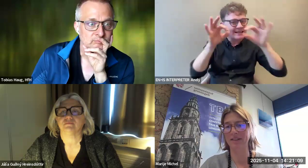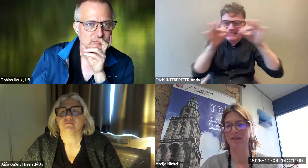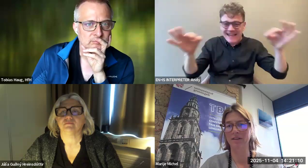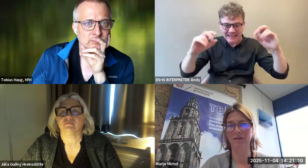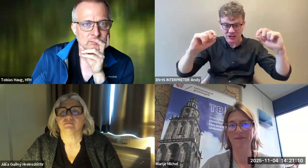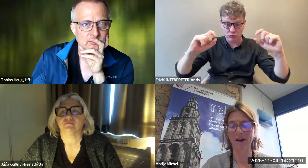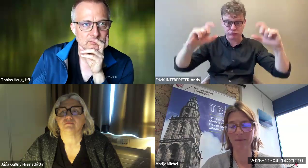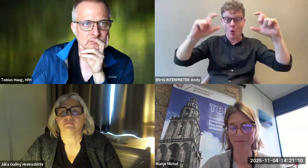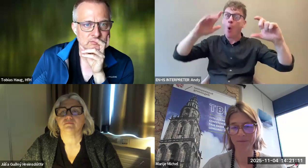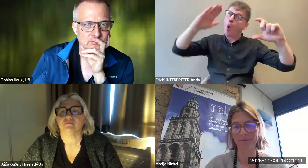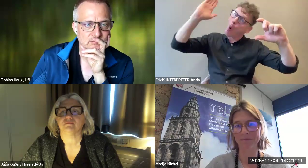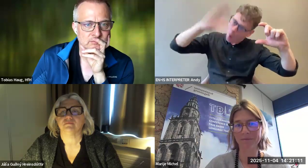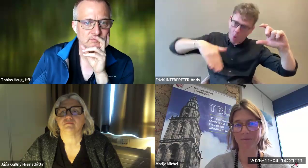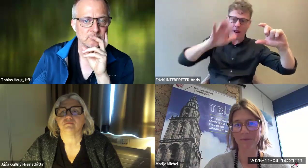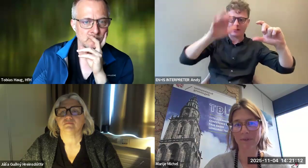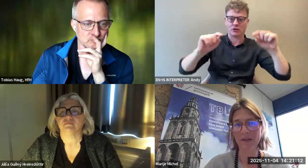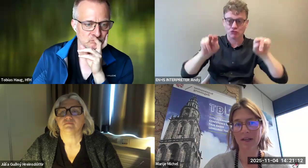they had written so far.